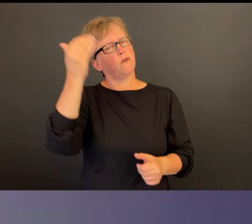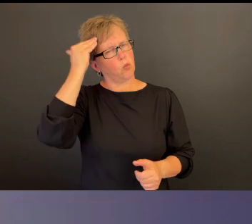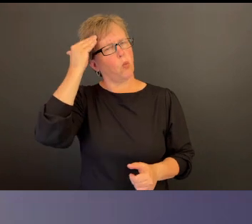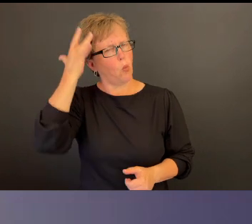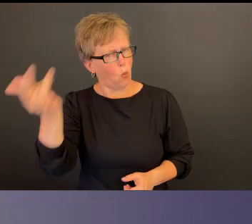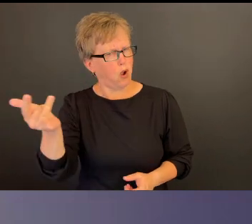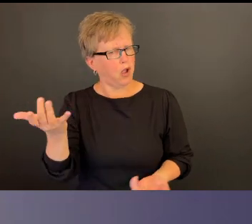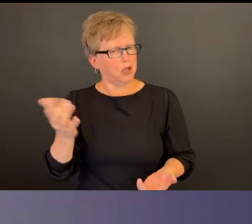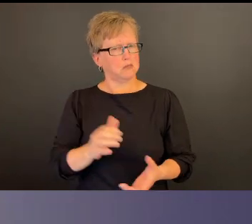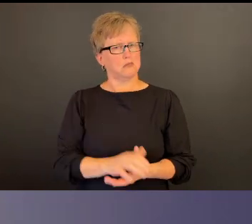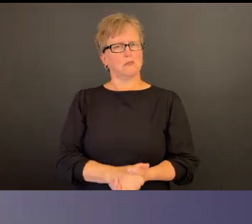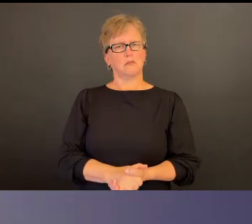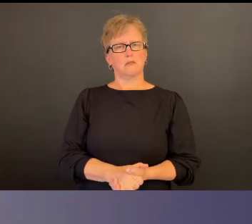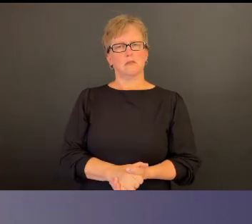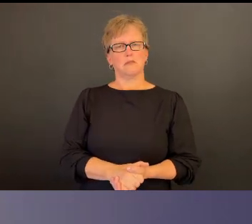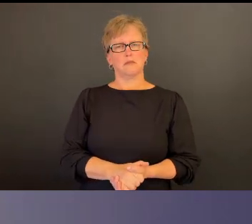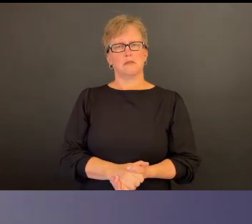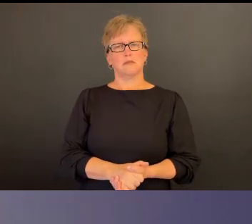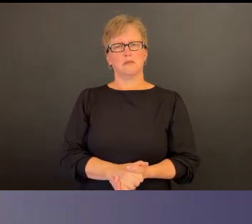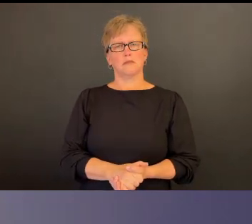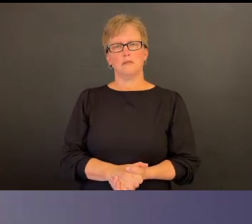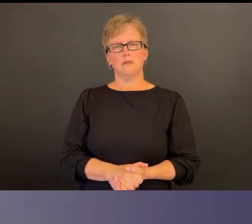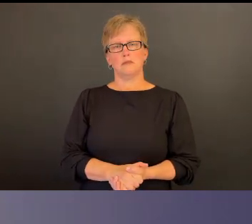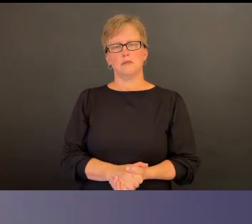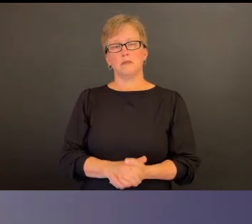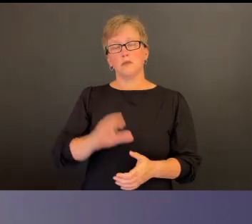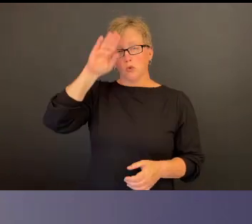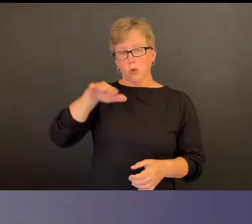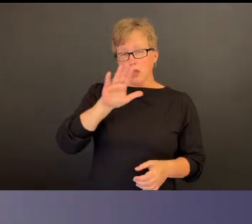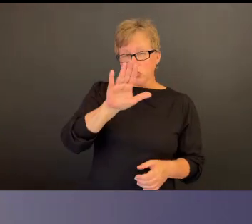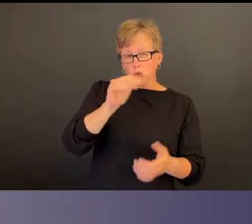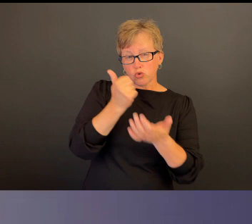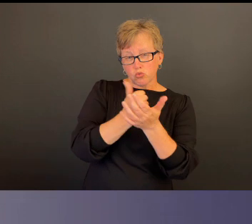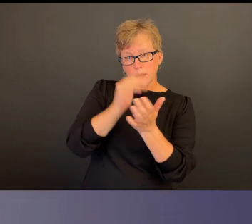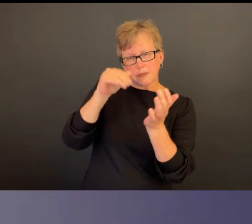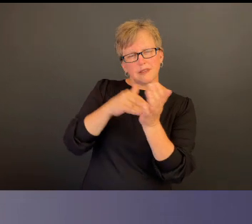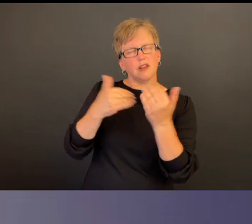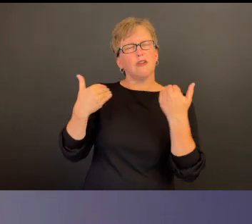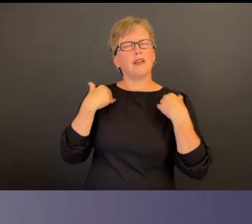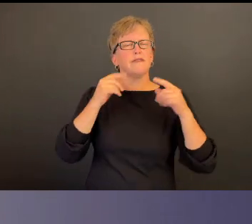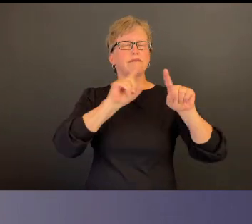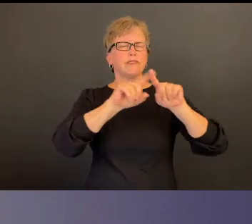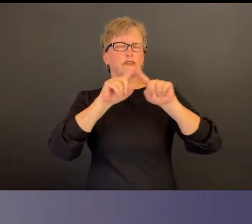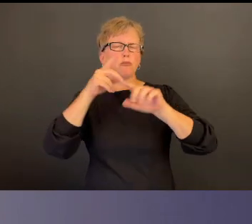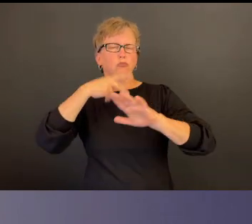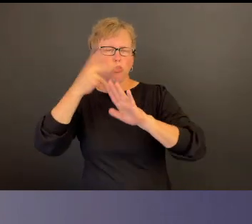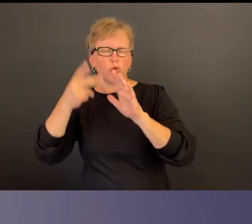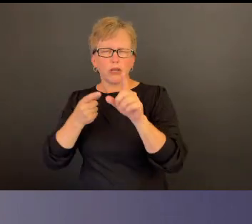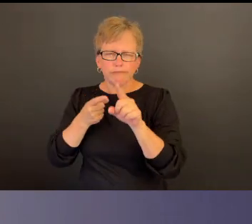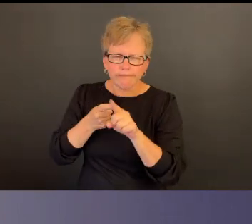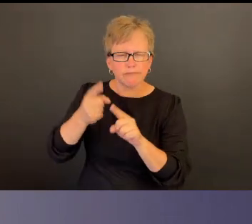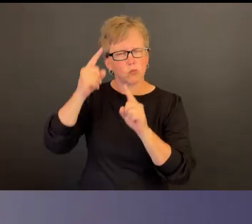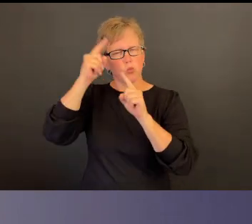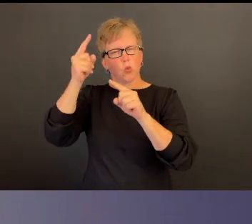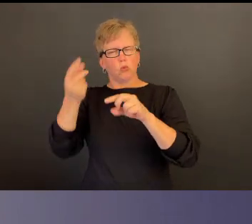have a lot of available things at your facility. It's completely built up for